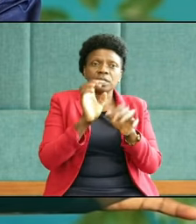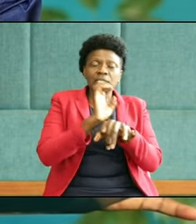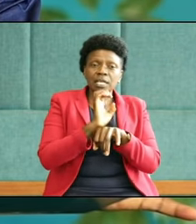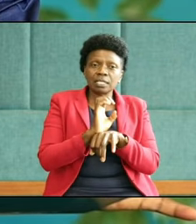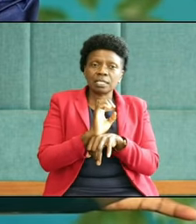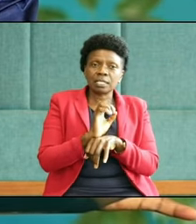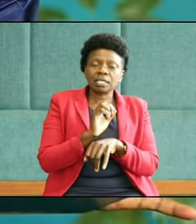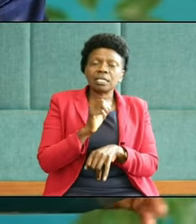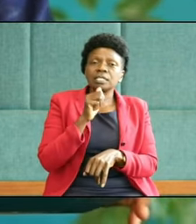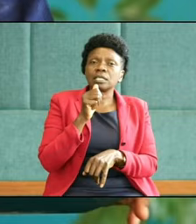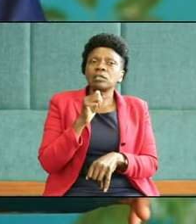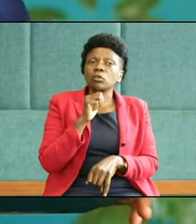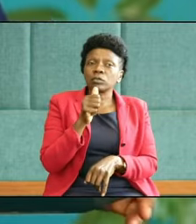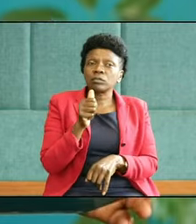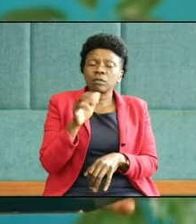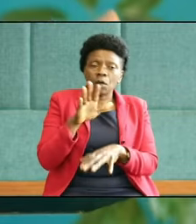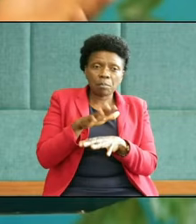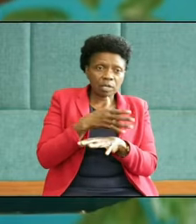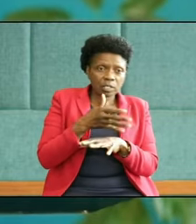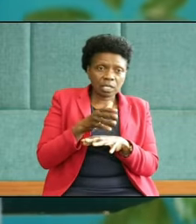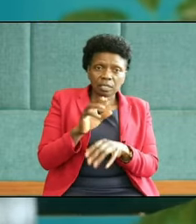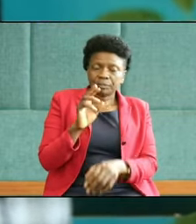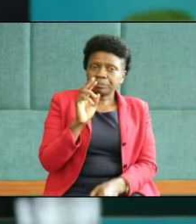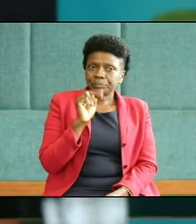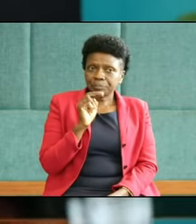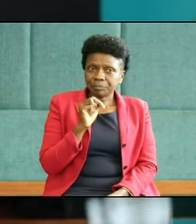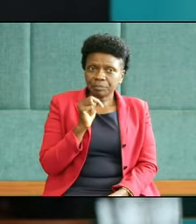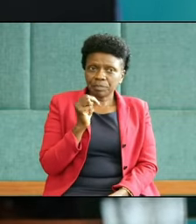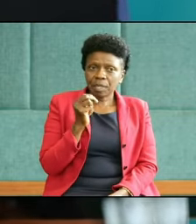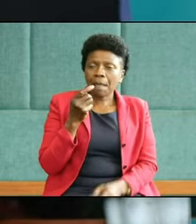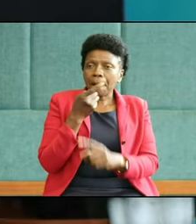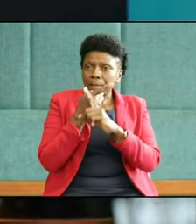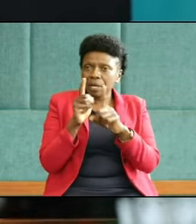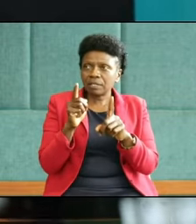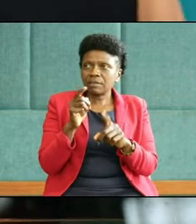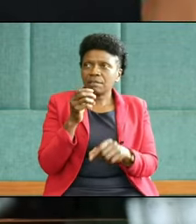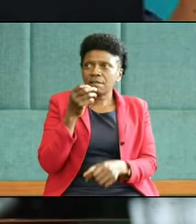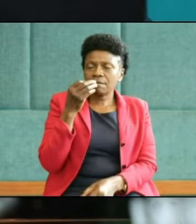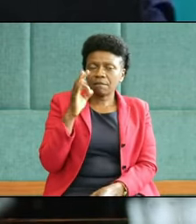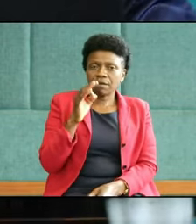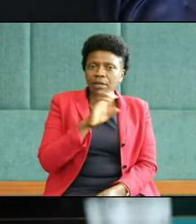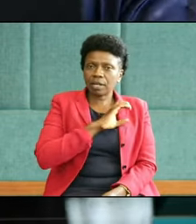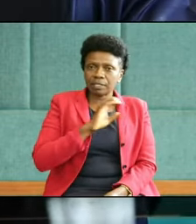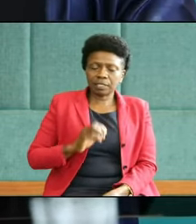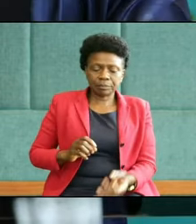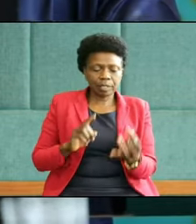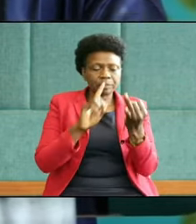missions. I expect to hear an amen. Number two,